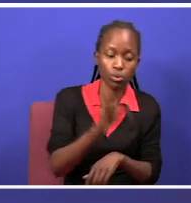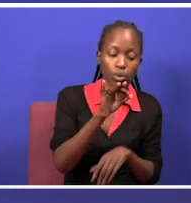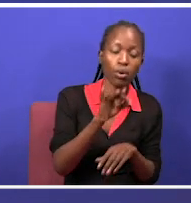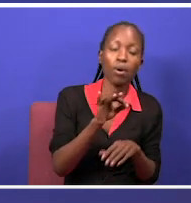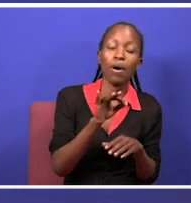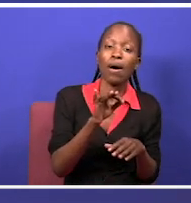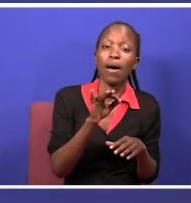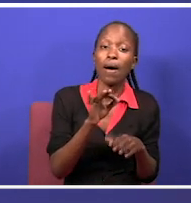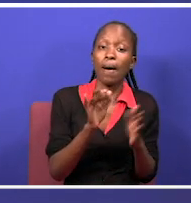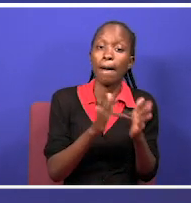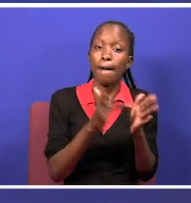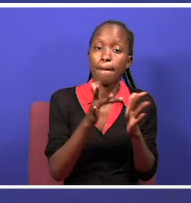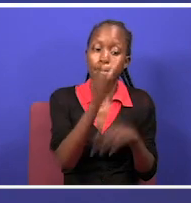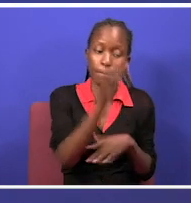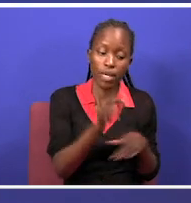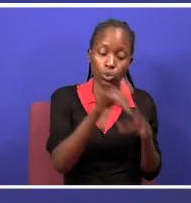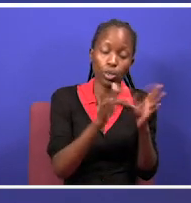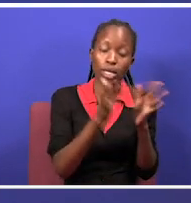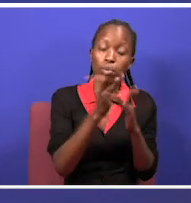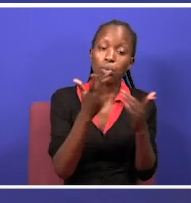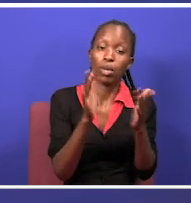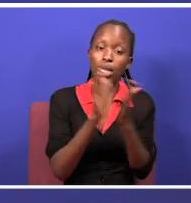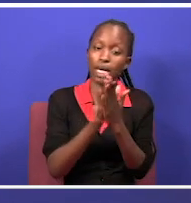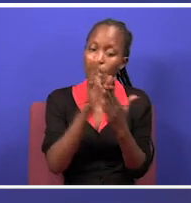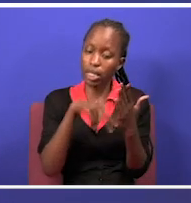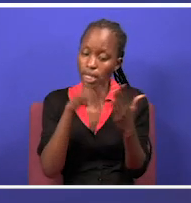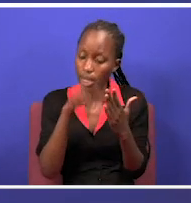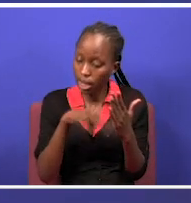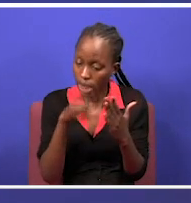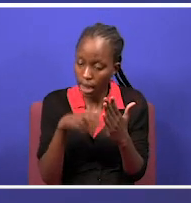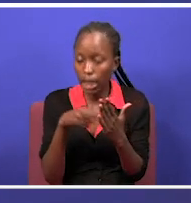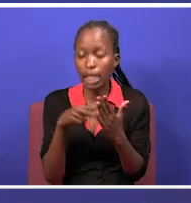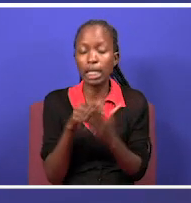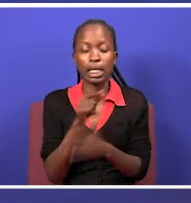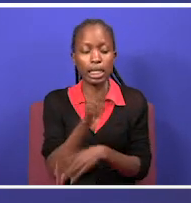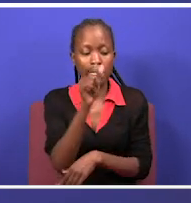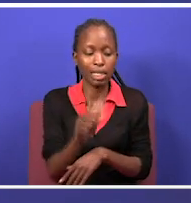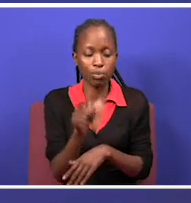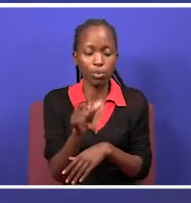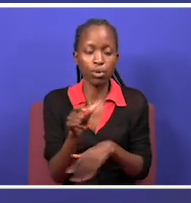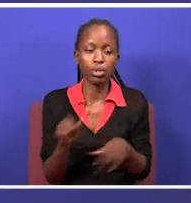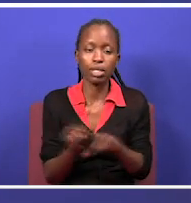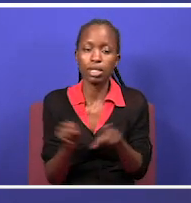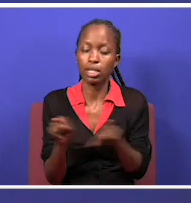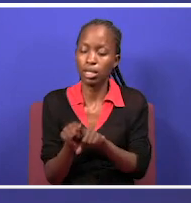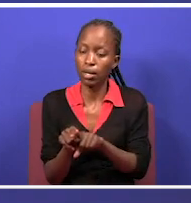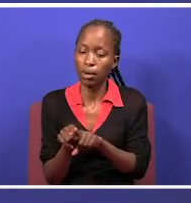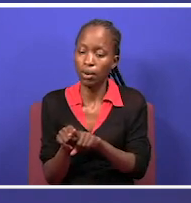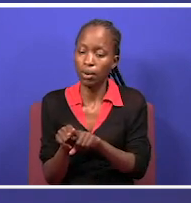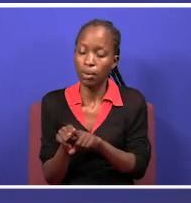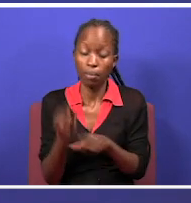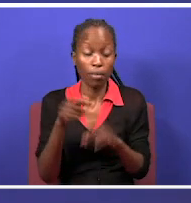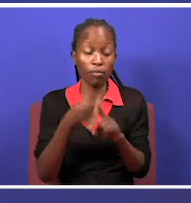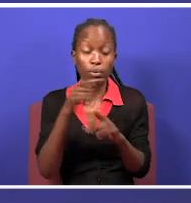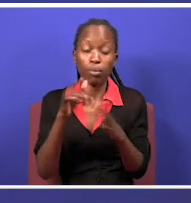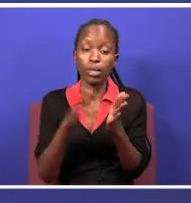character and go through the Bible, looking at this character and how they are portrayed. And you can